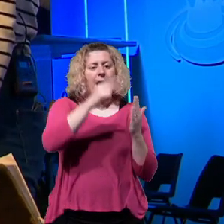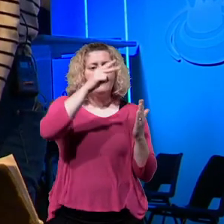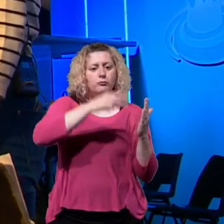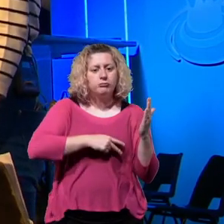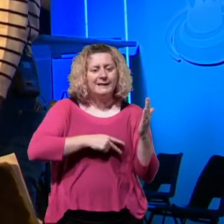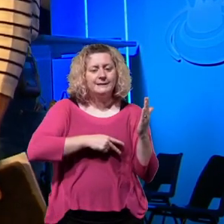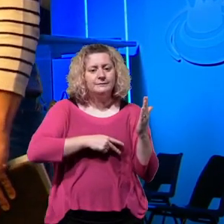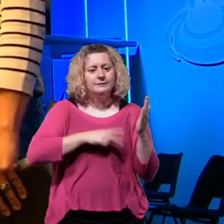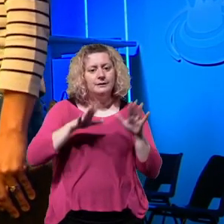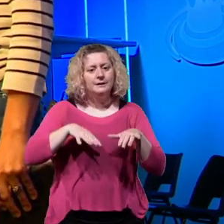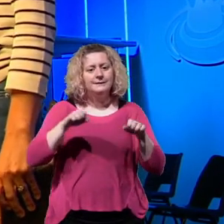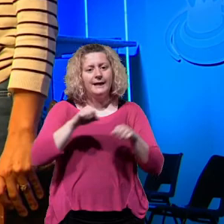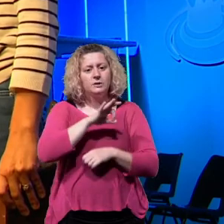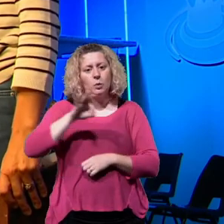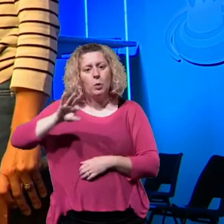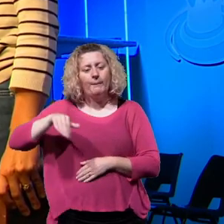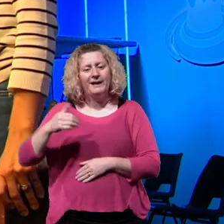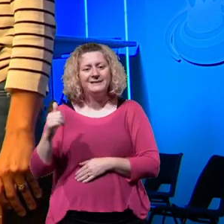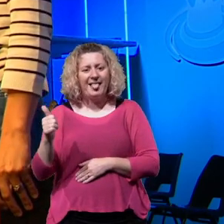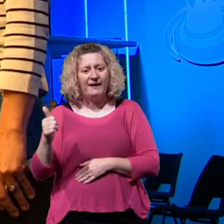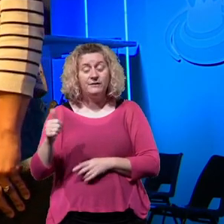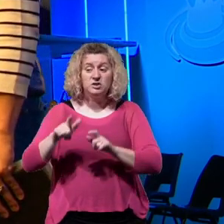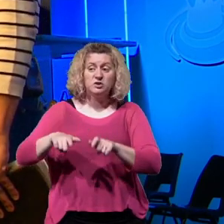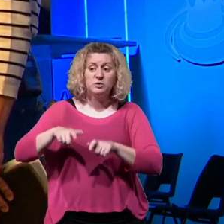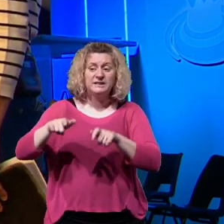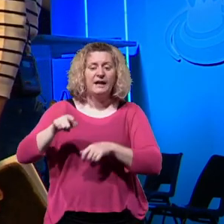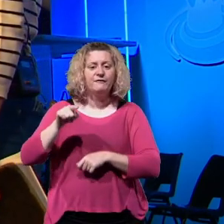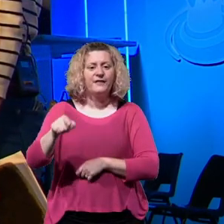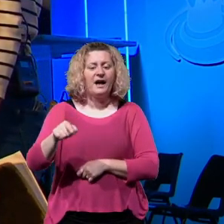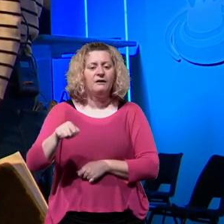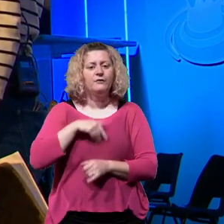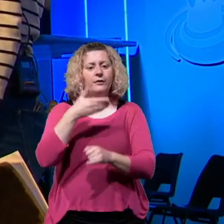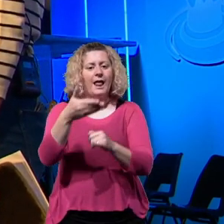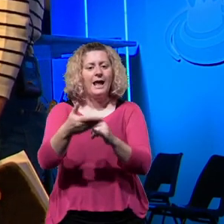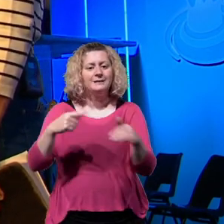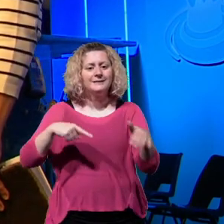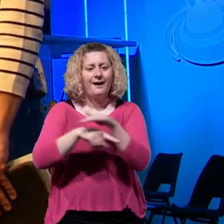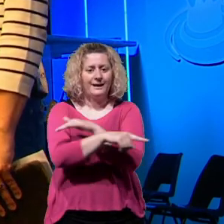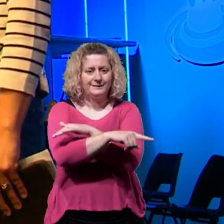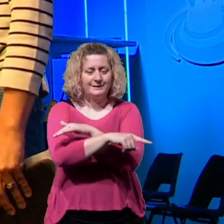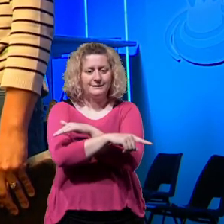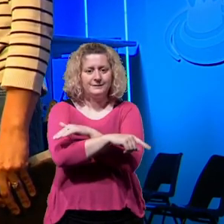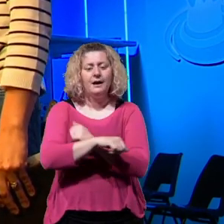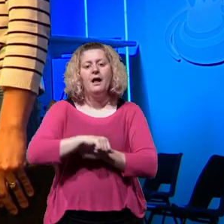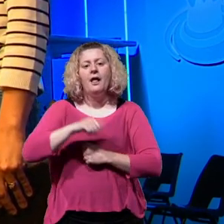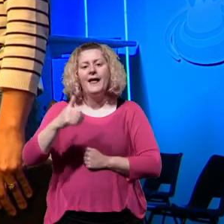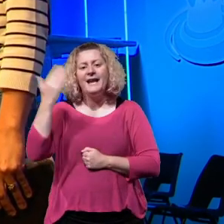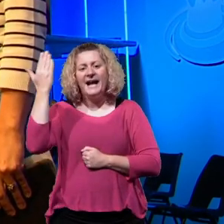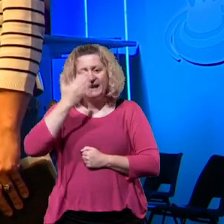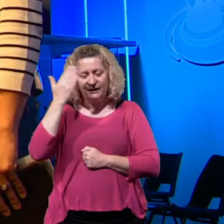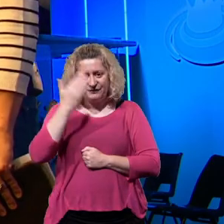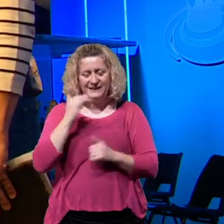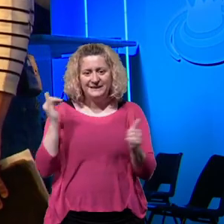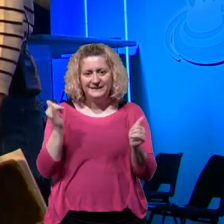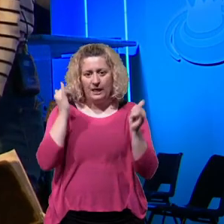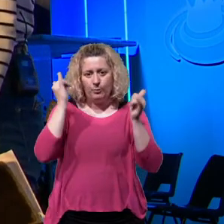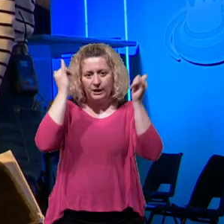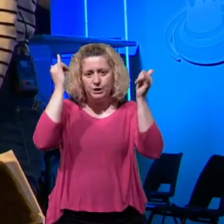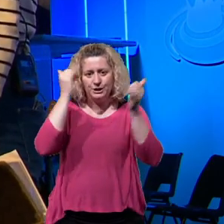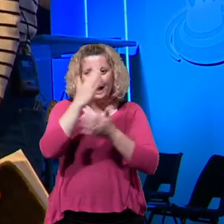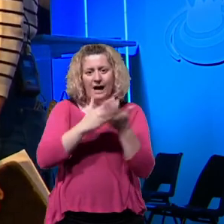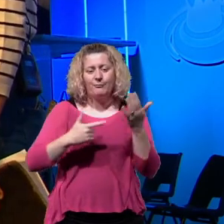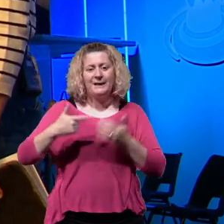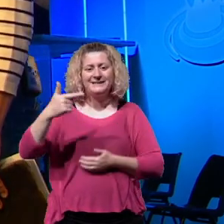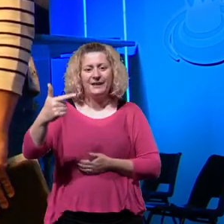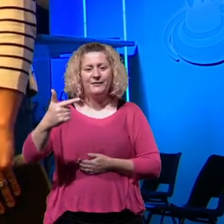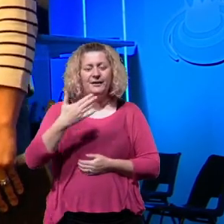coming up soon, so please do stick around for that as we listen to Tim Chester. And then we've got our evening celebration too. So thank you for coming, and